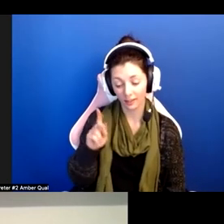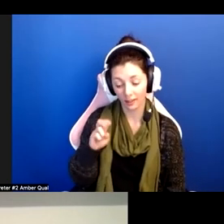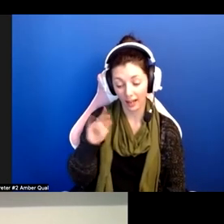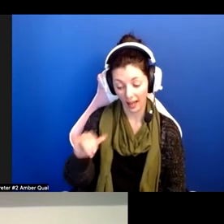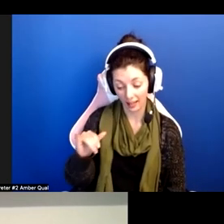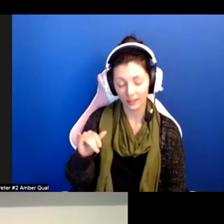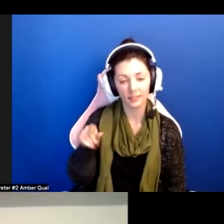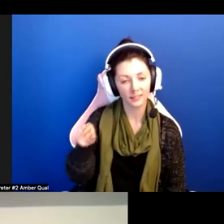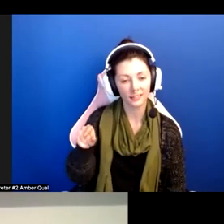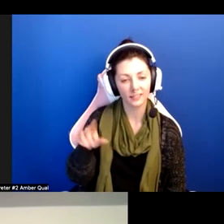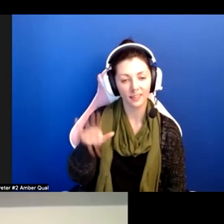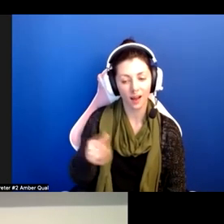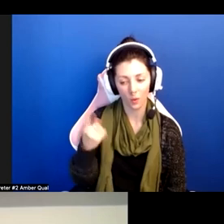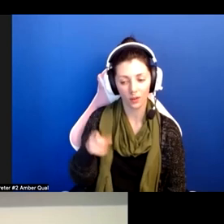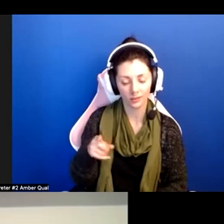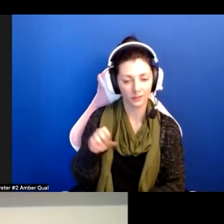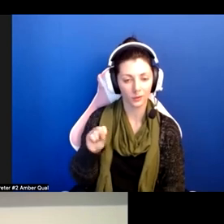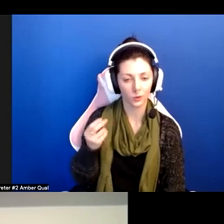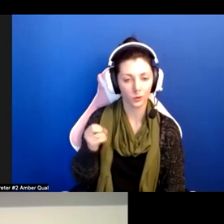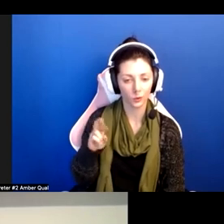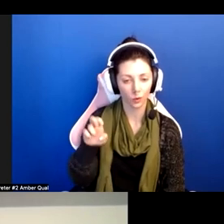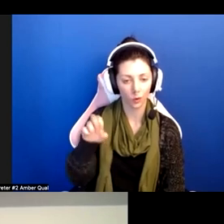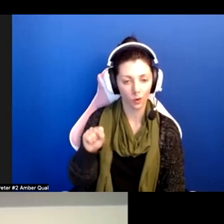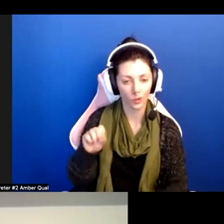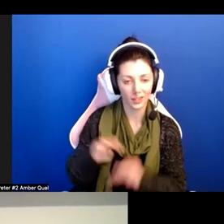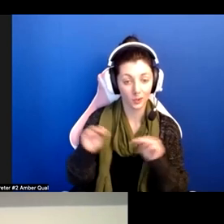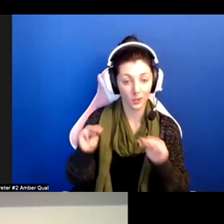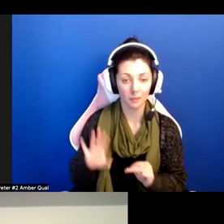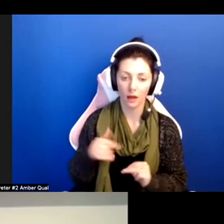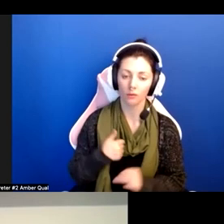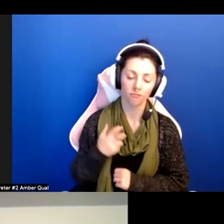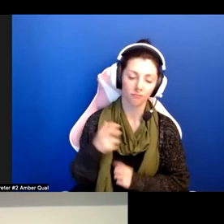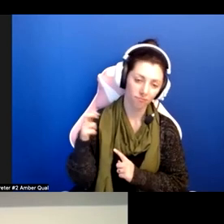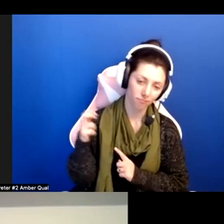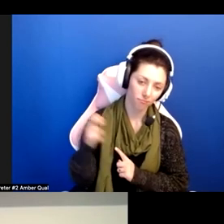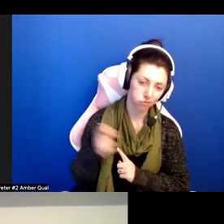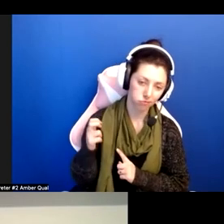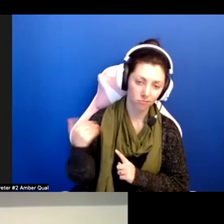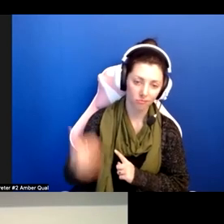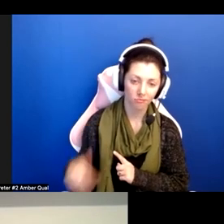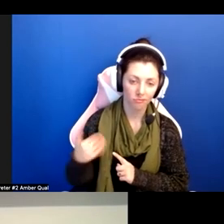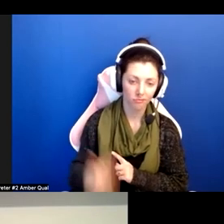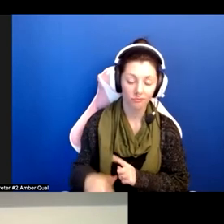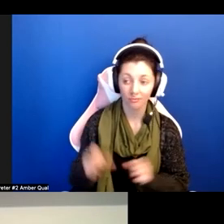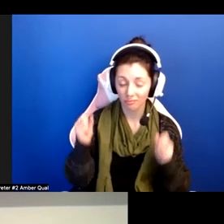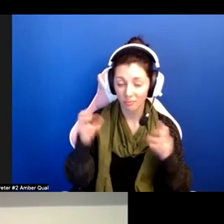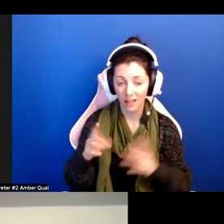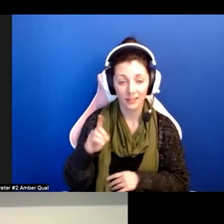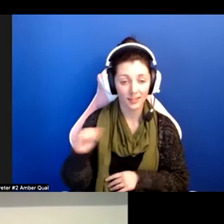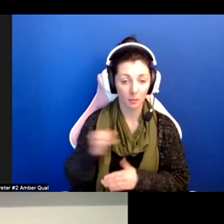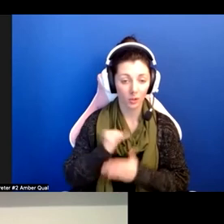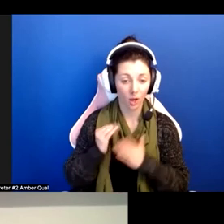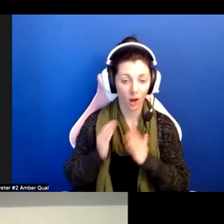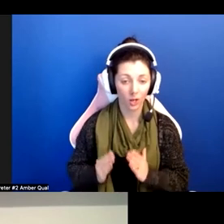at the Shaw's Museum. That was really cool, about just the sheer number of disabled artists that were there. And then I guess